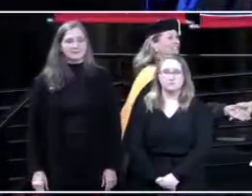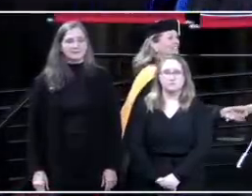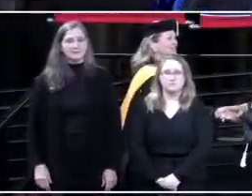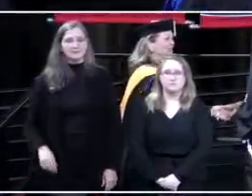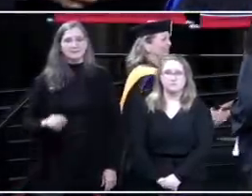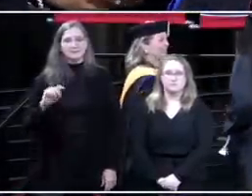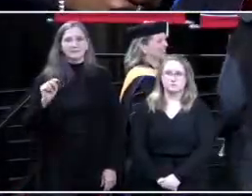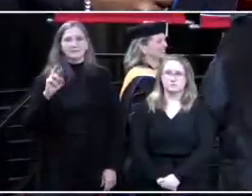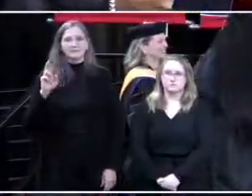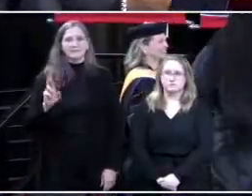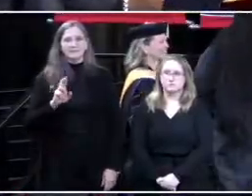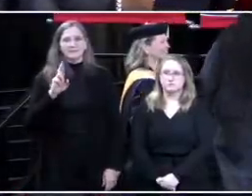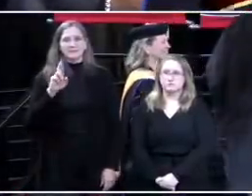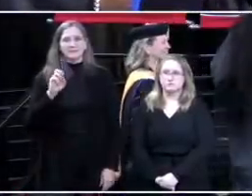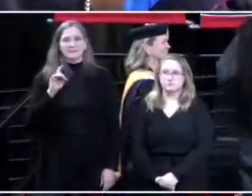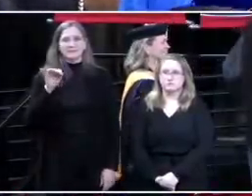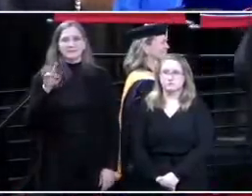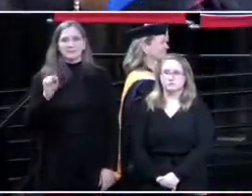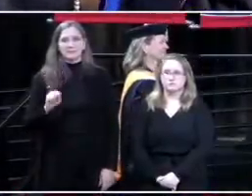Tamika Mae Roberts.